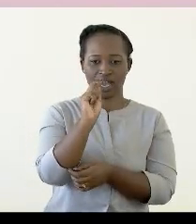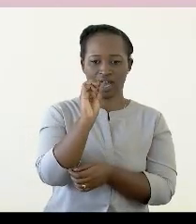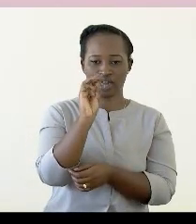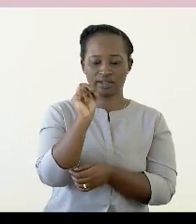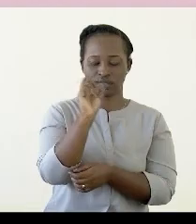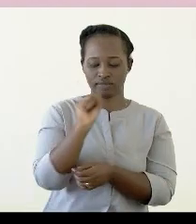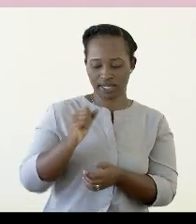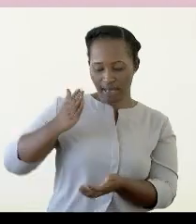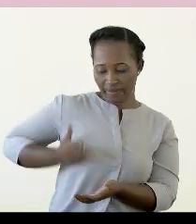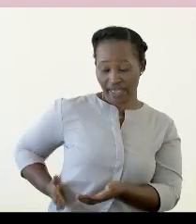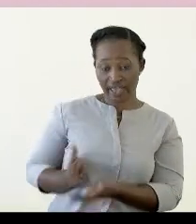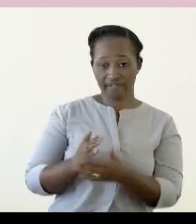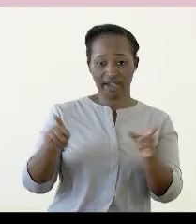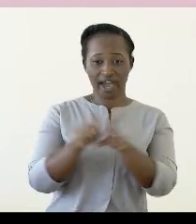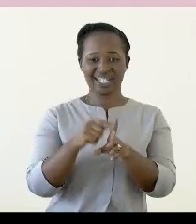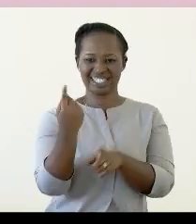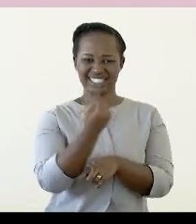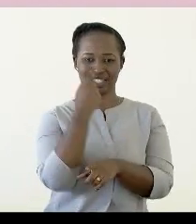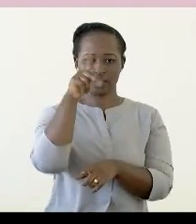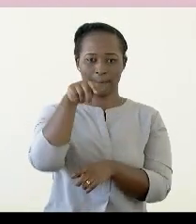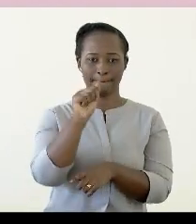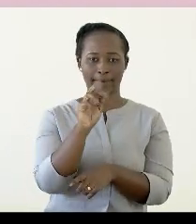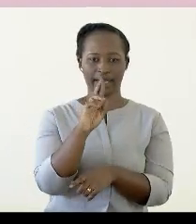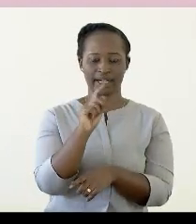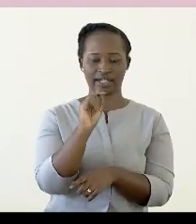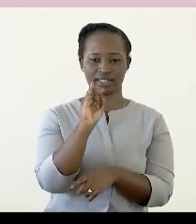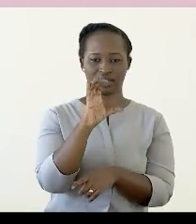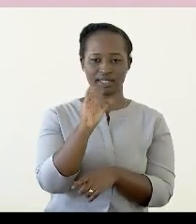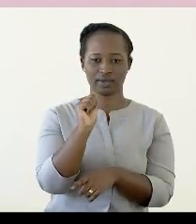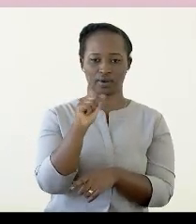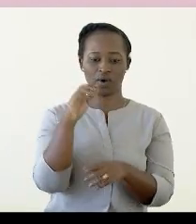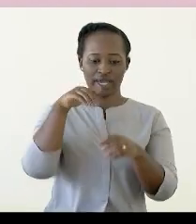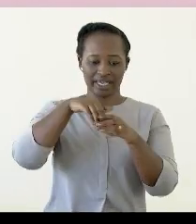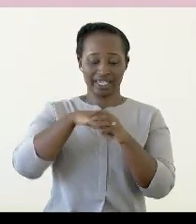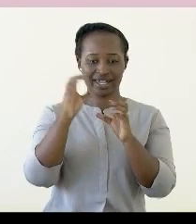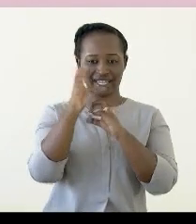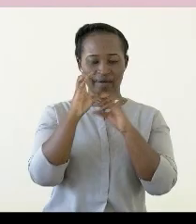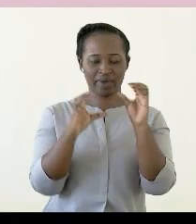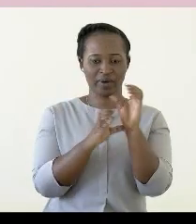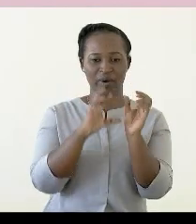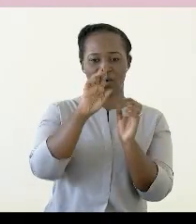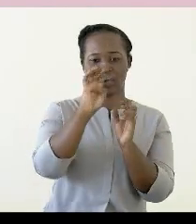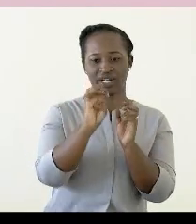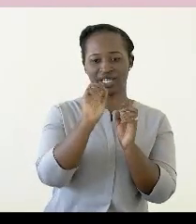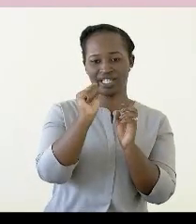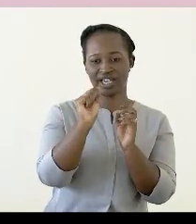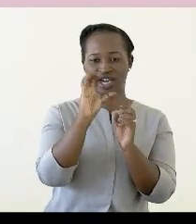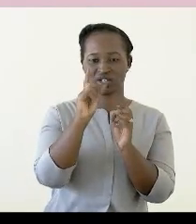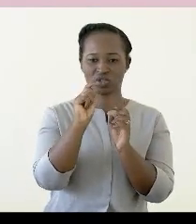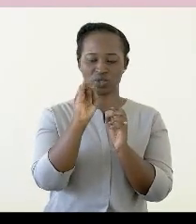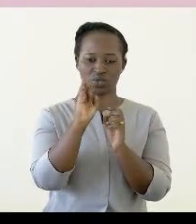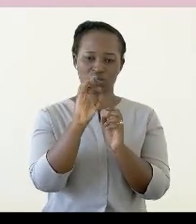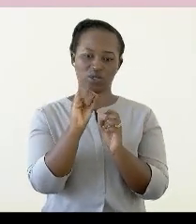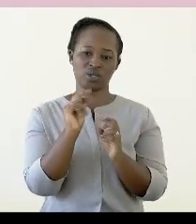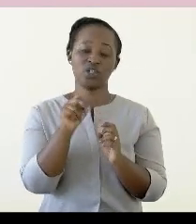a single particle in a chemical reaction. And you should always remember that